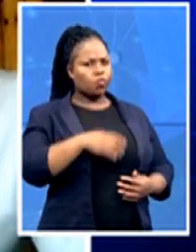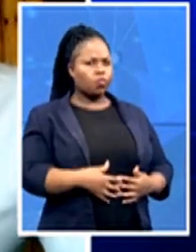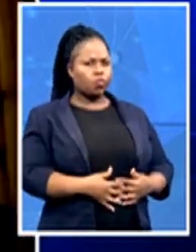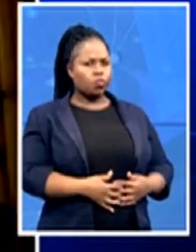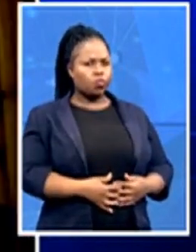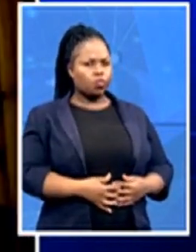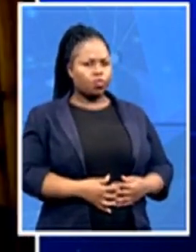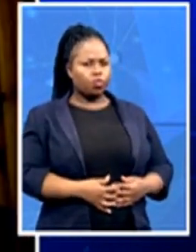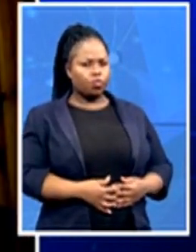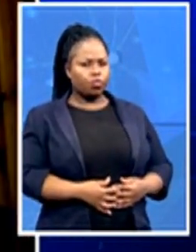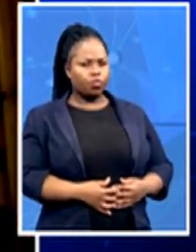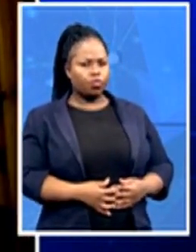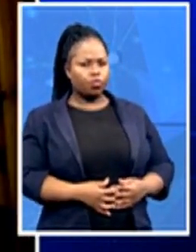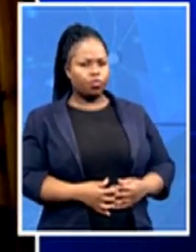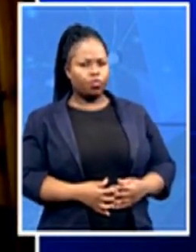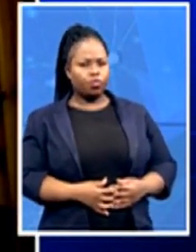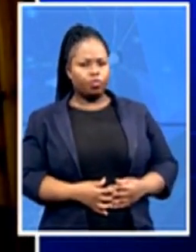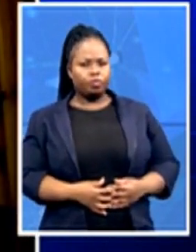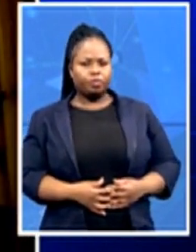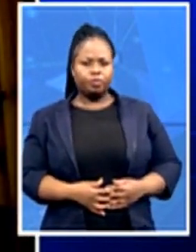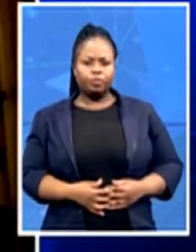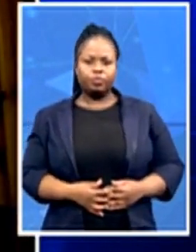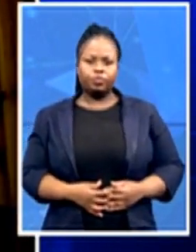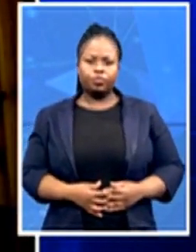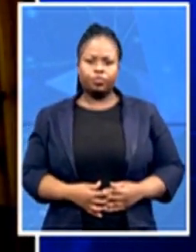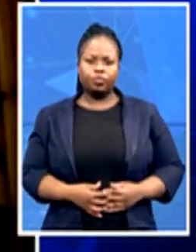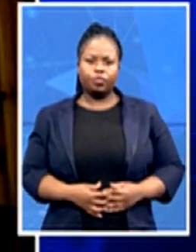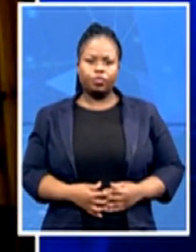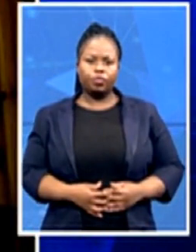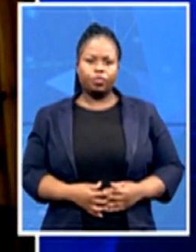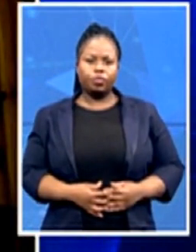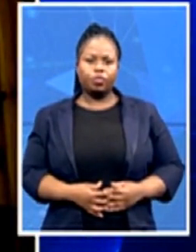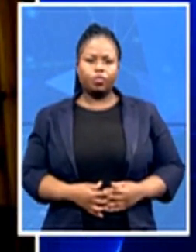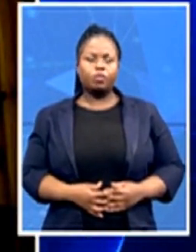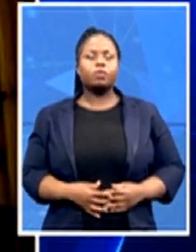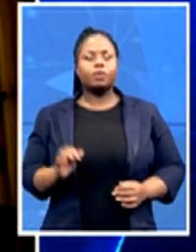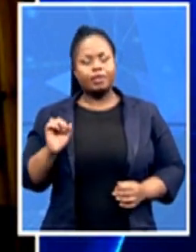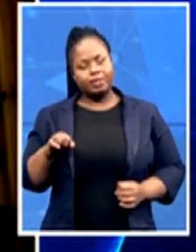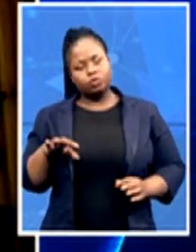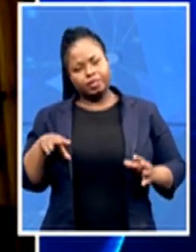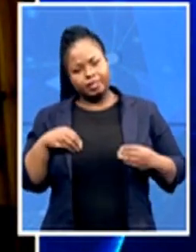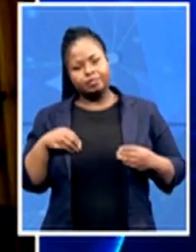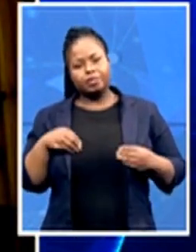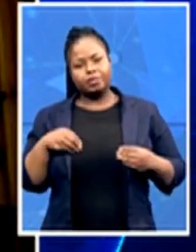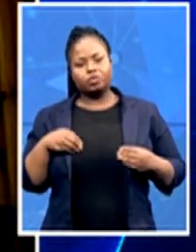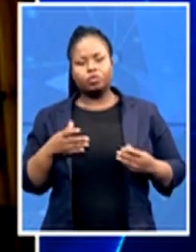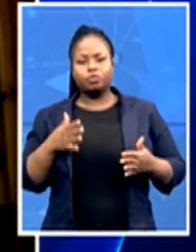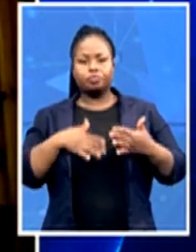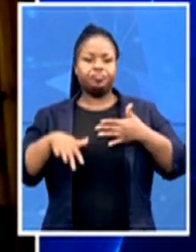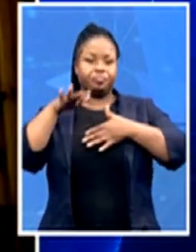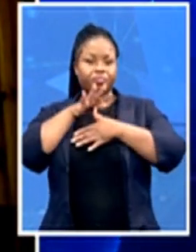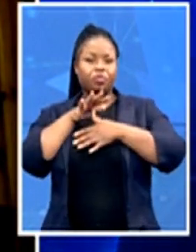I mean, it would be unfortunate to not to acknowledge key role players who have provided a lot of support for our